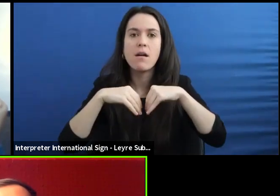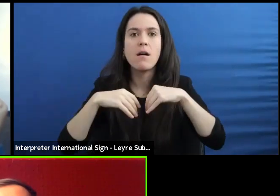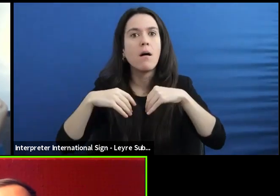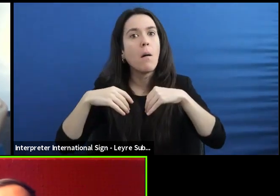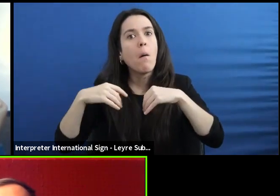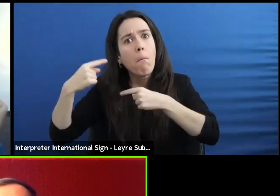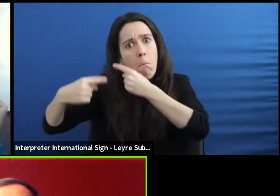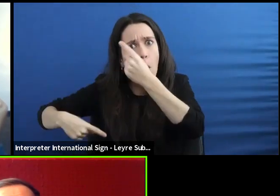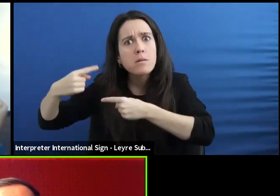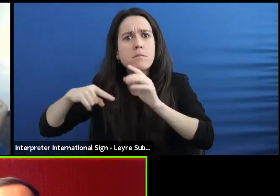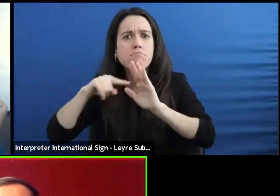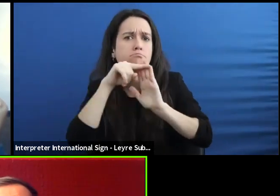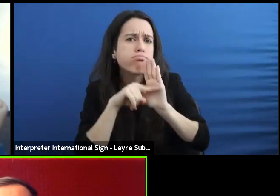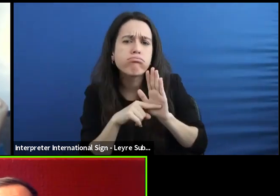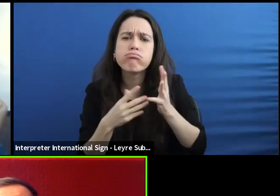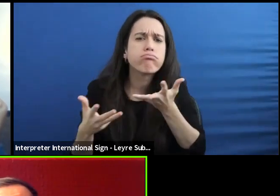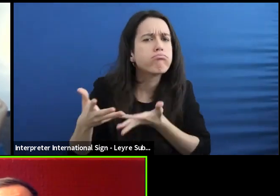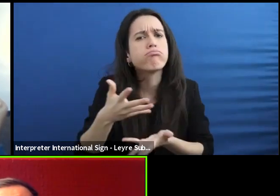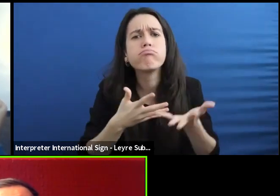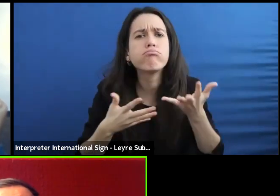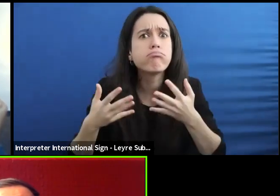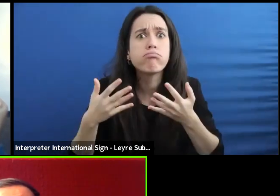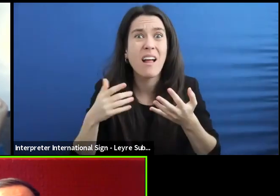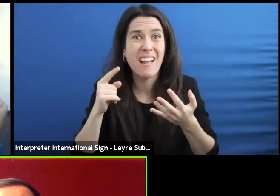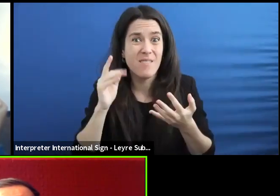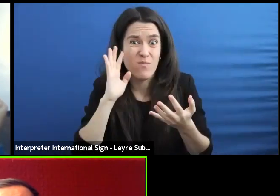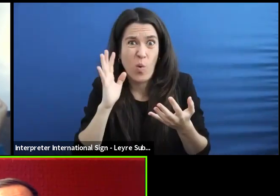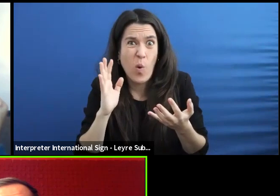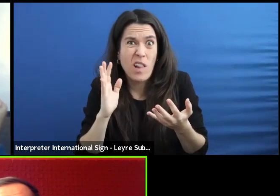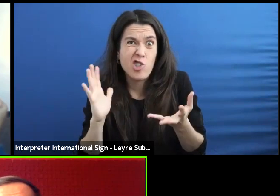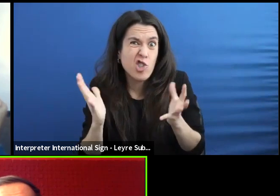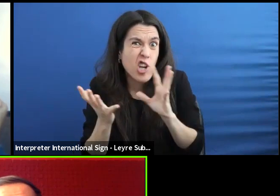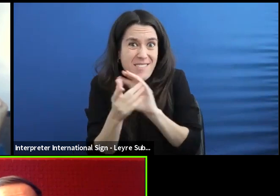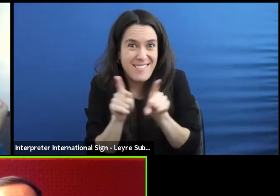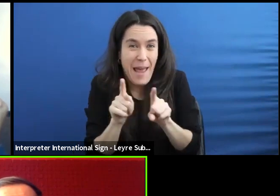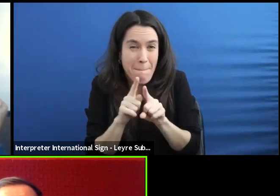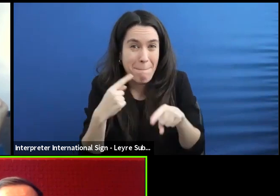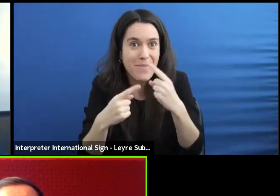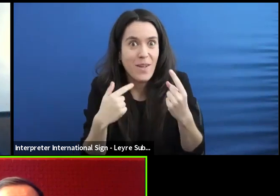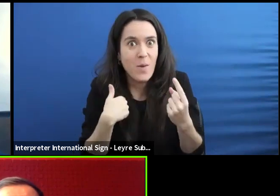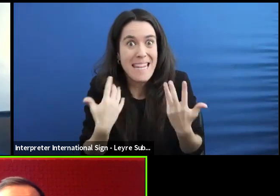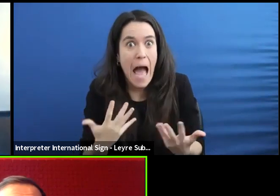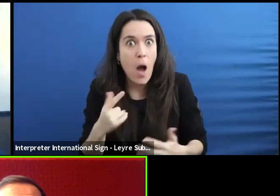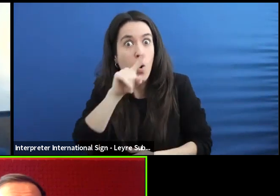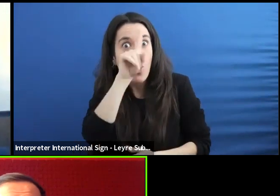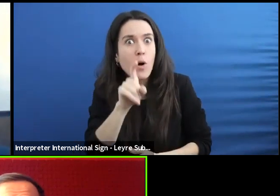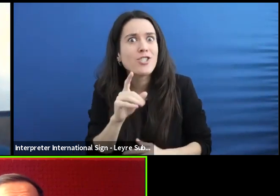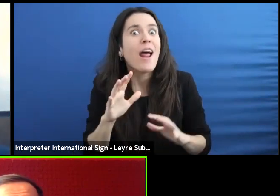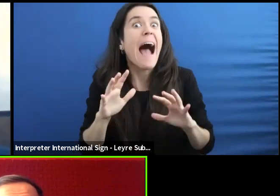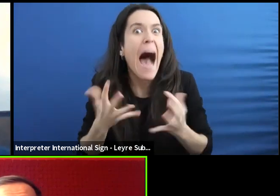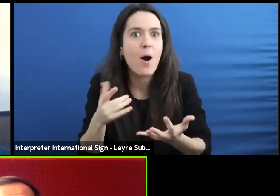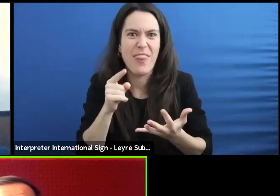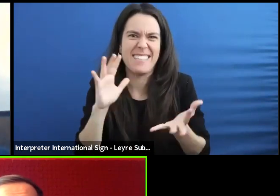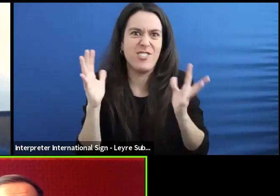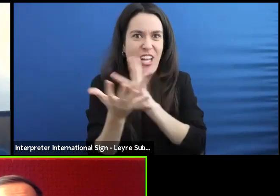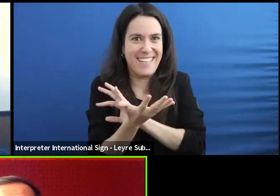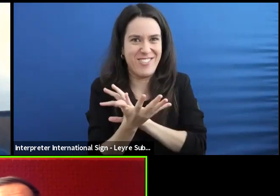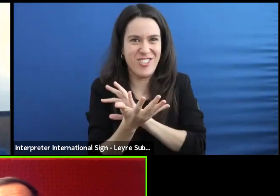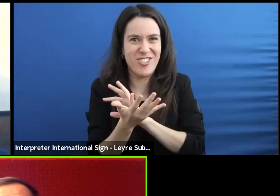because change is going to happen anyways. And it's simply an open question how, for example, Harald Welser